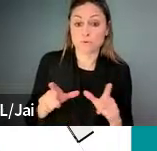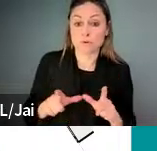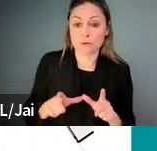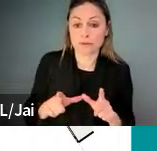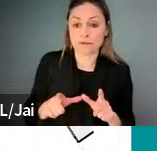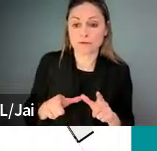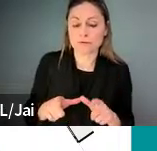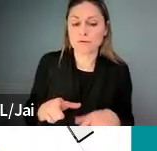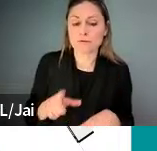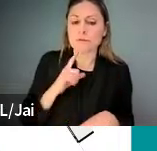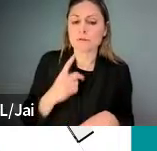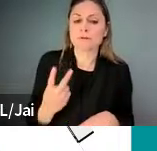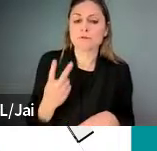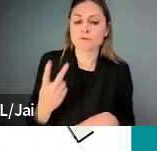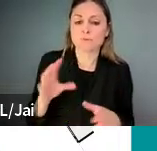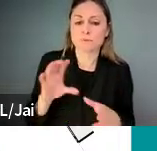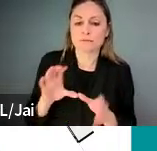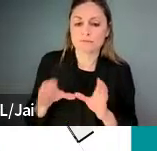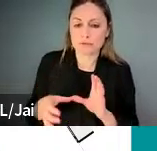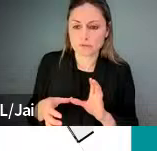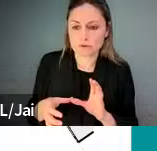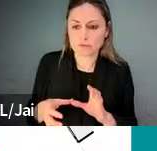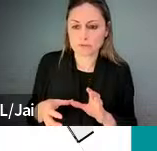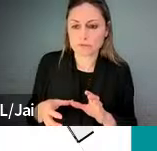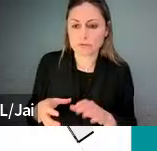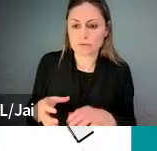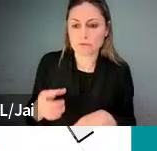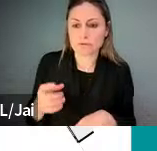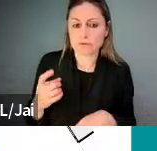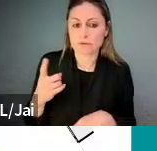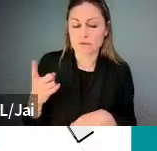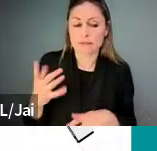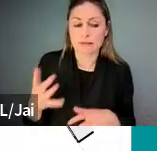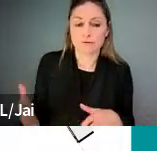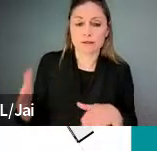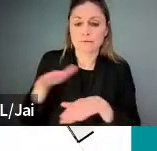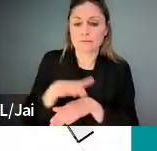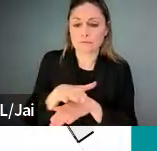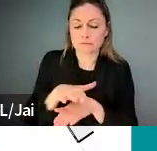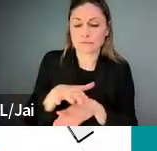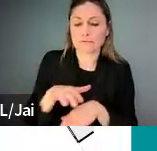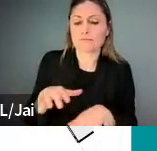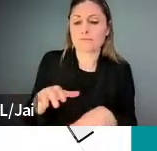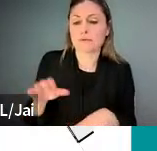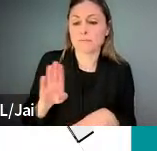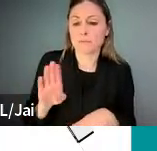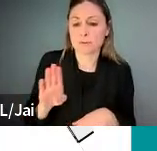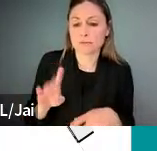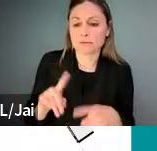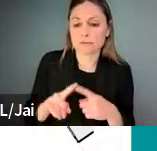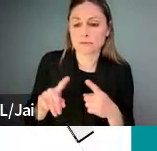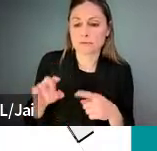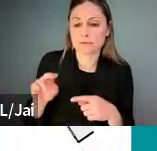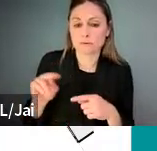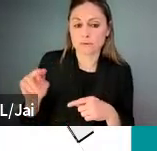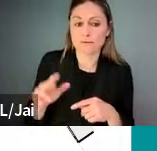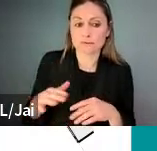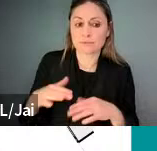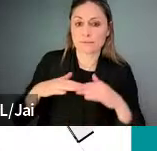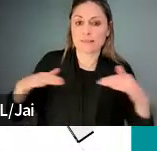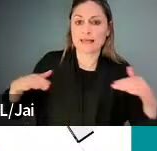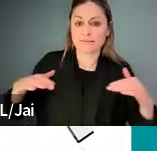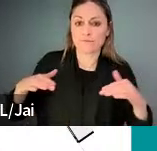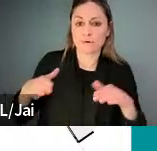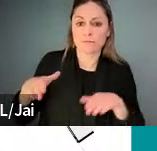two configurations for the stations that straddle over top of Burlington Northern. So the platform's up above that. And